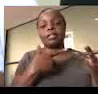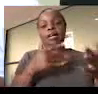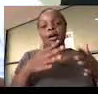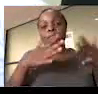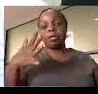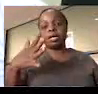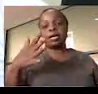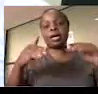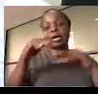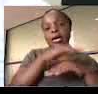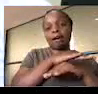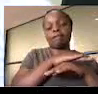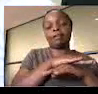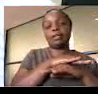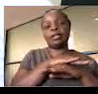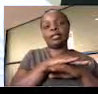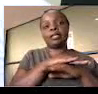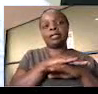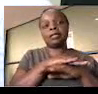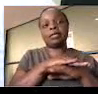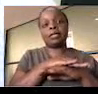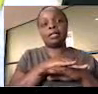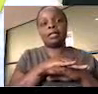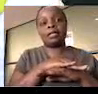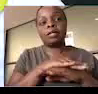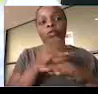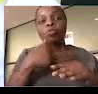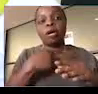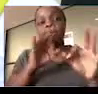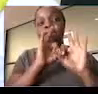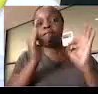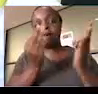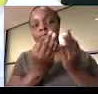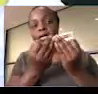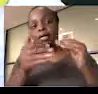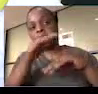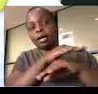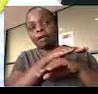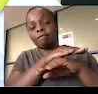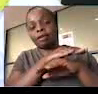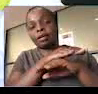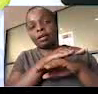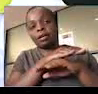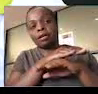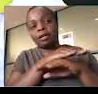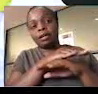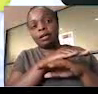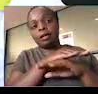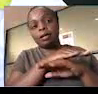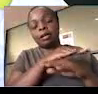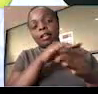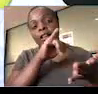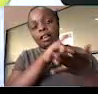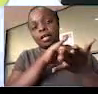I said the ages ranges from 69 to 18 years. So if you have kids, that is a family,